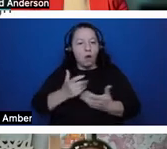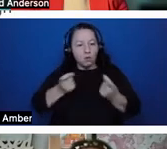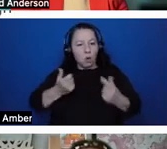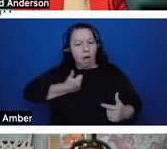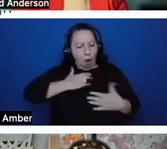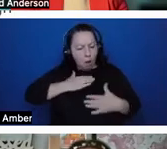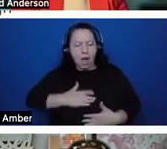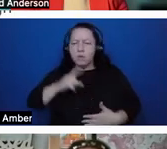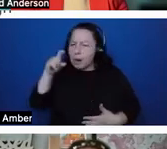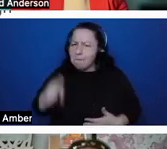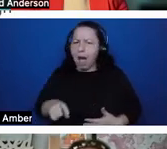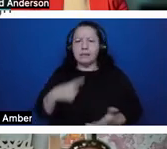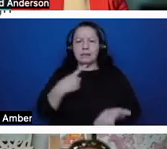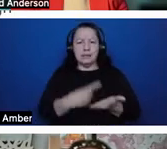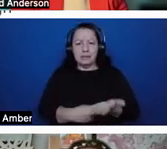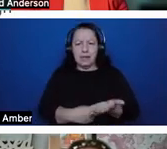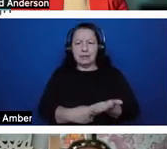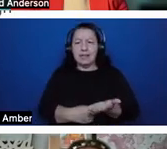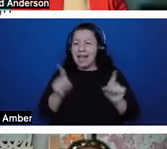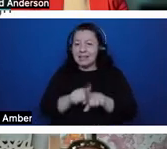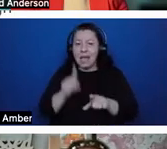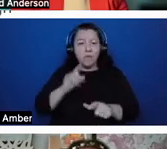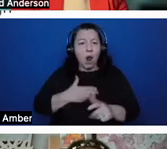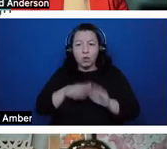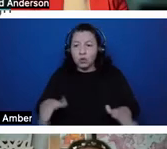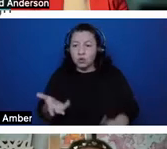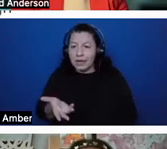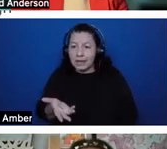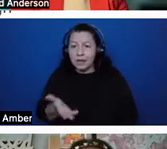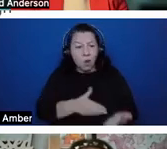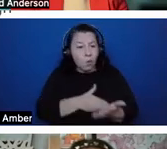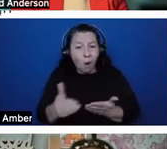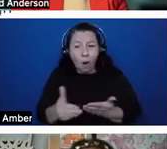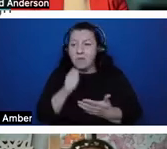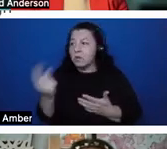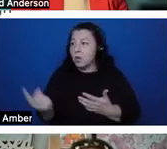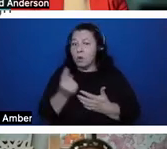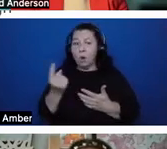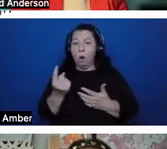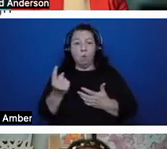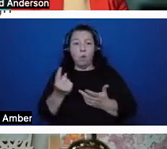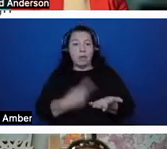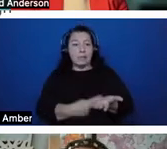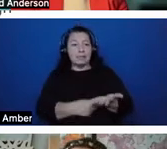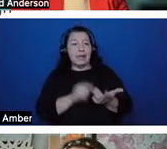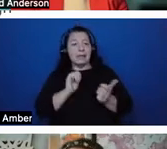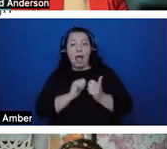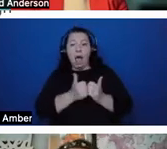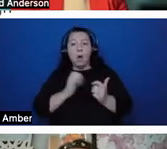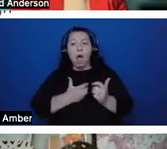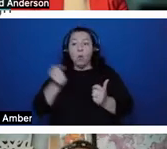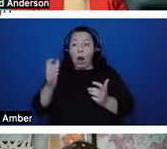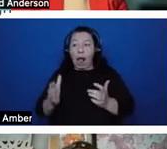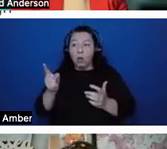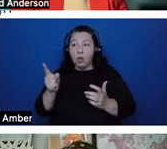And that's also the same, once again, for our children. Also, we often don't talk about how our elders often lose their sense of autonomy at different